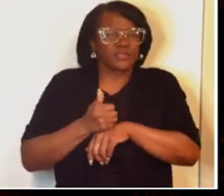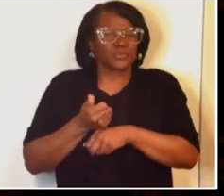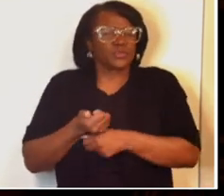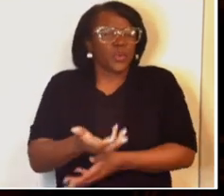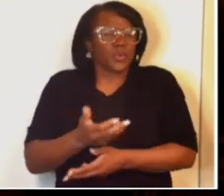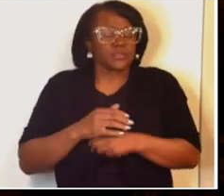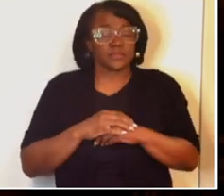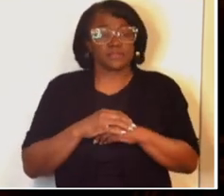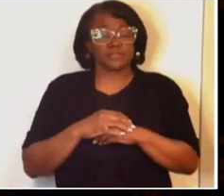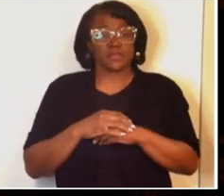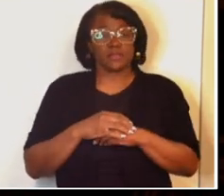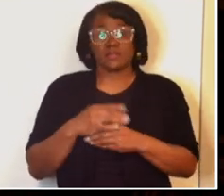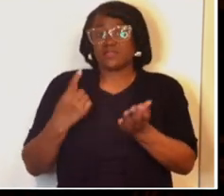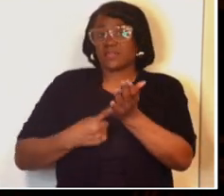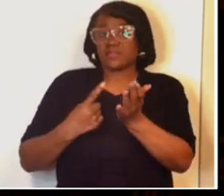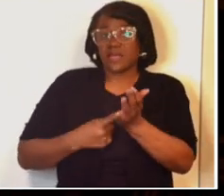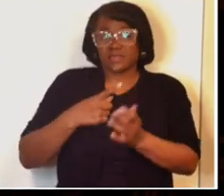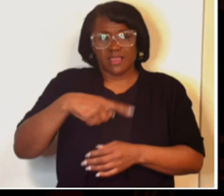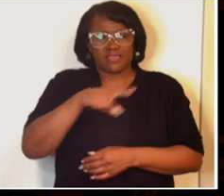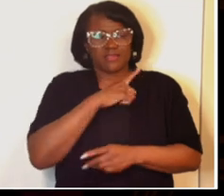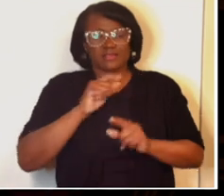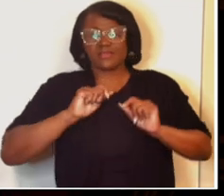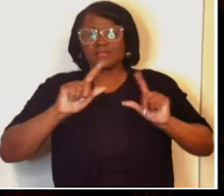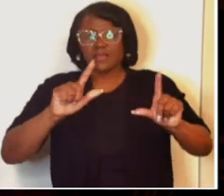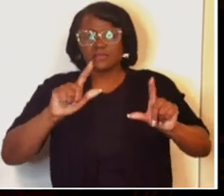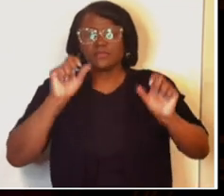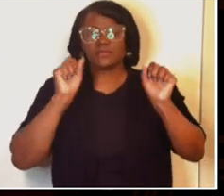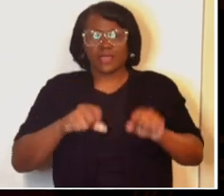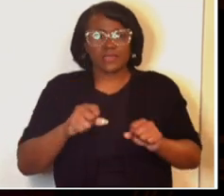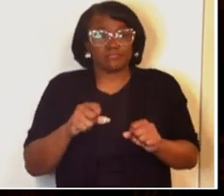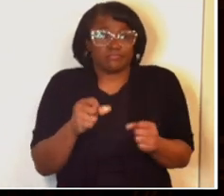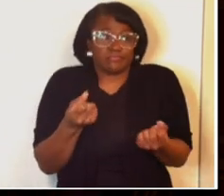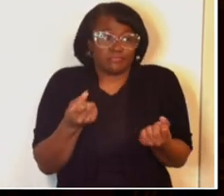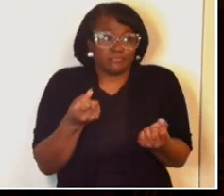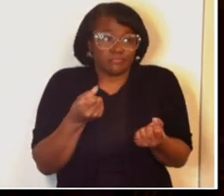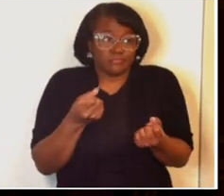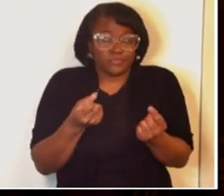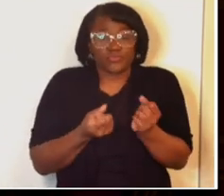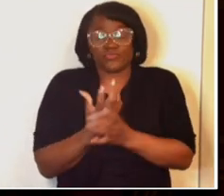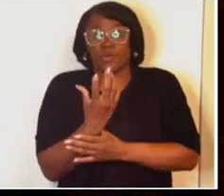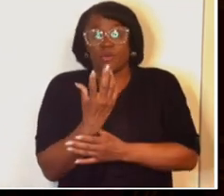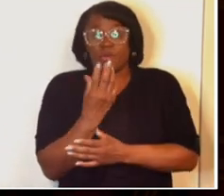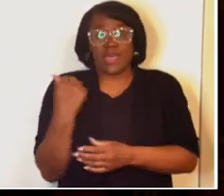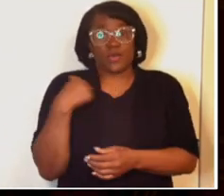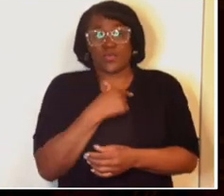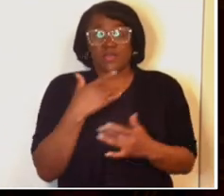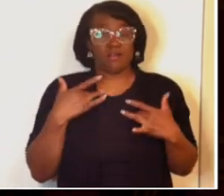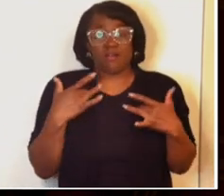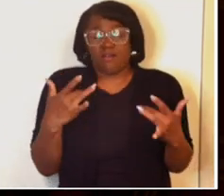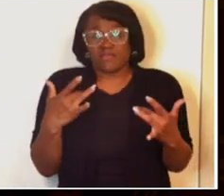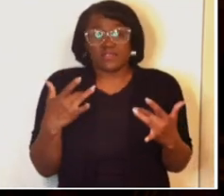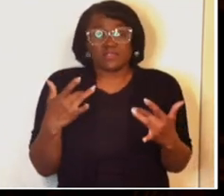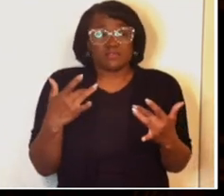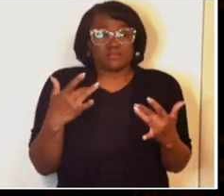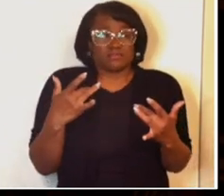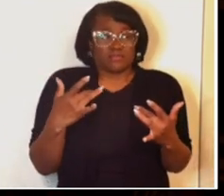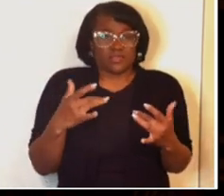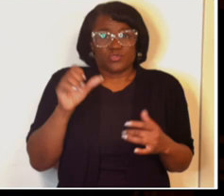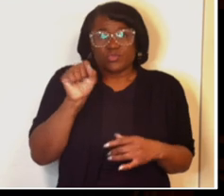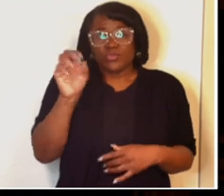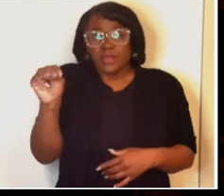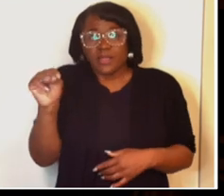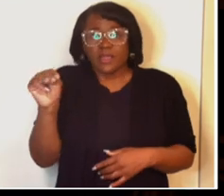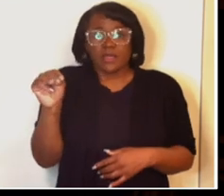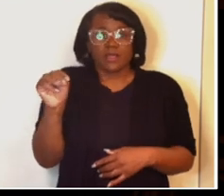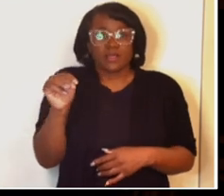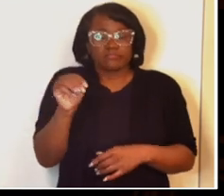sites and those like them can proliferate, and we are often amplified on social media. It is a